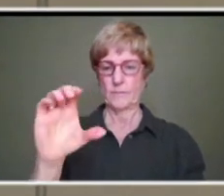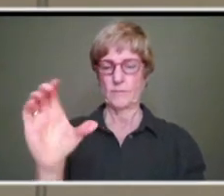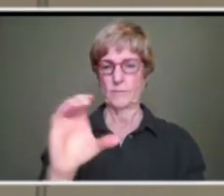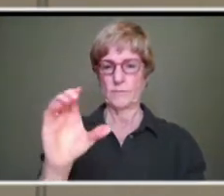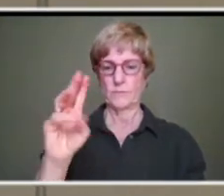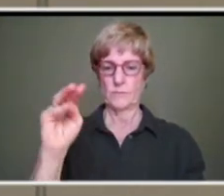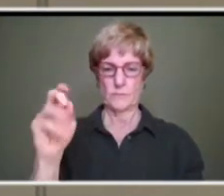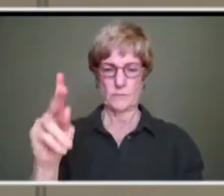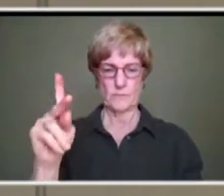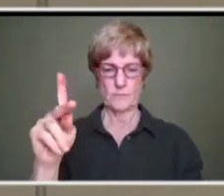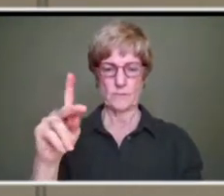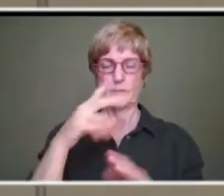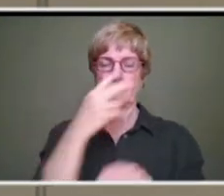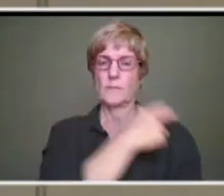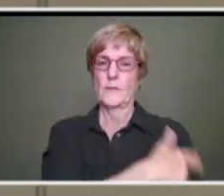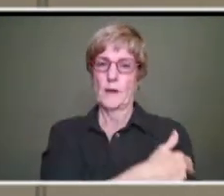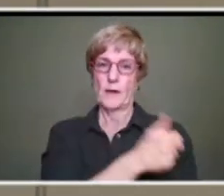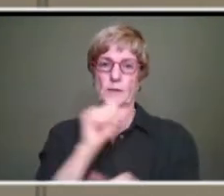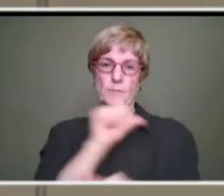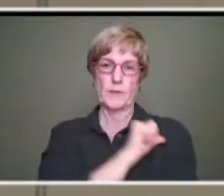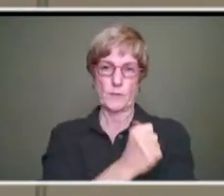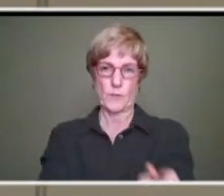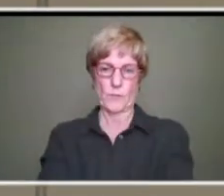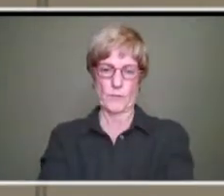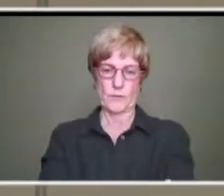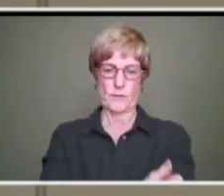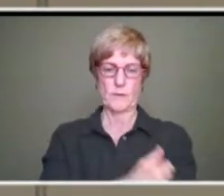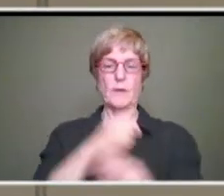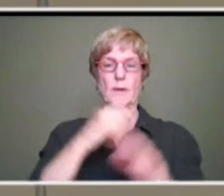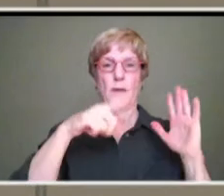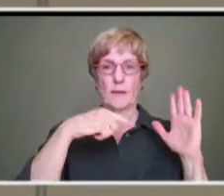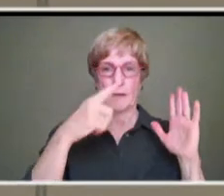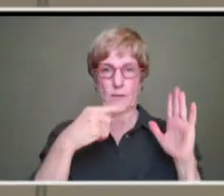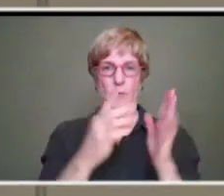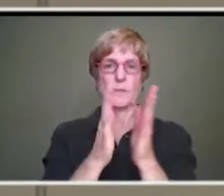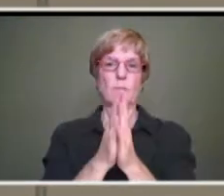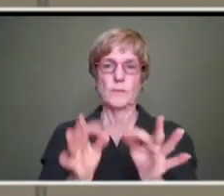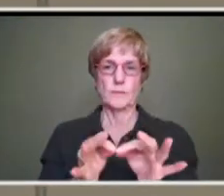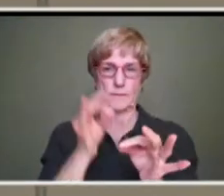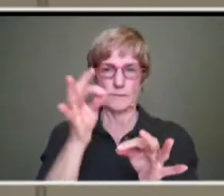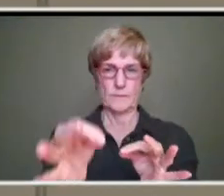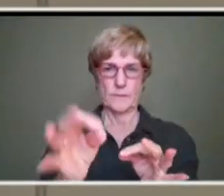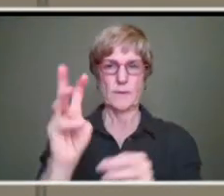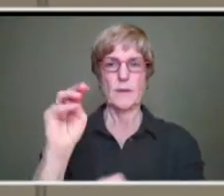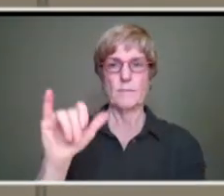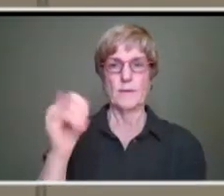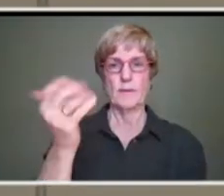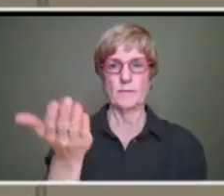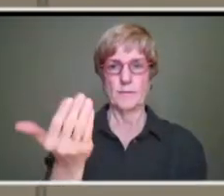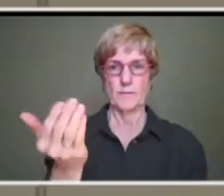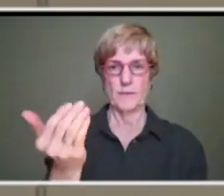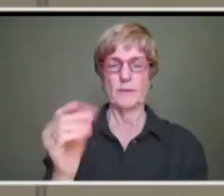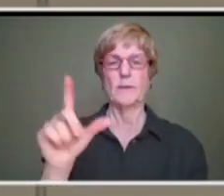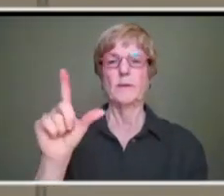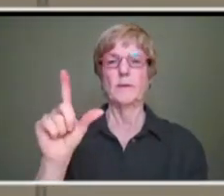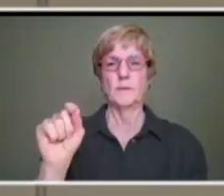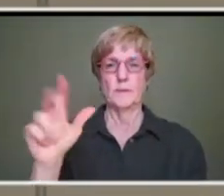by the Charlotte Mecklenburg Hospital Authority is a hearing that is requesting deferral until May 15 2023